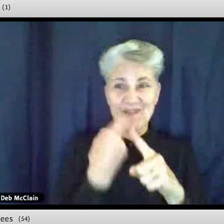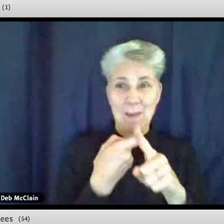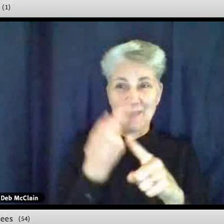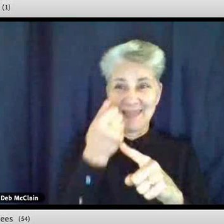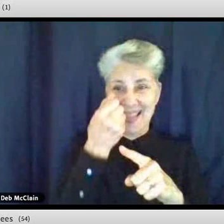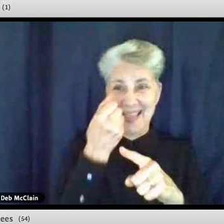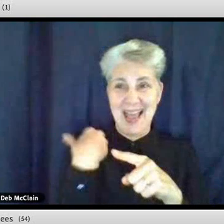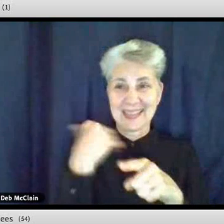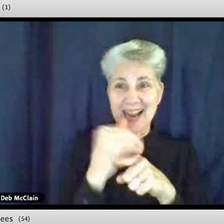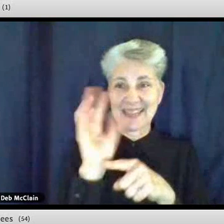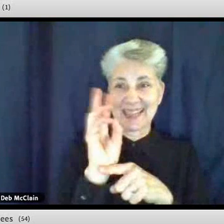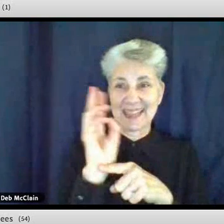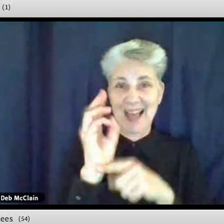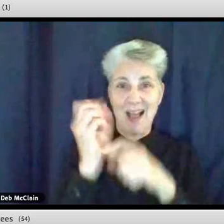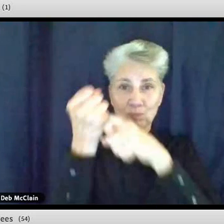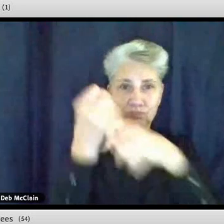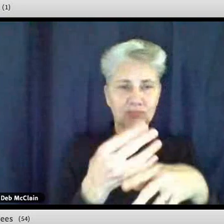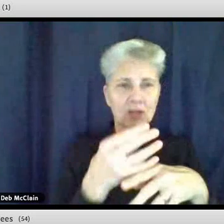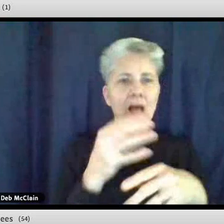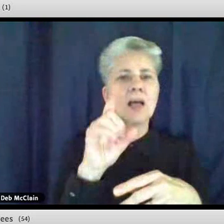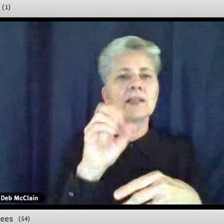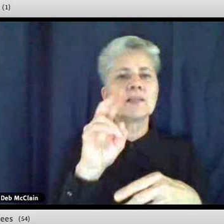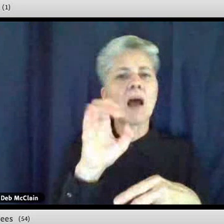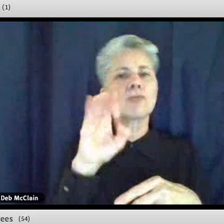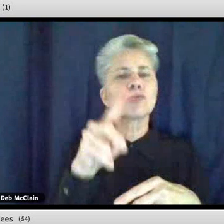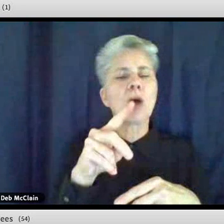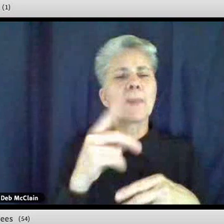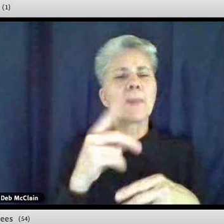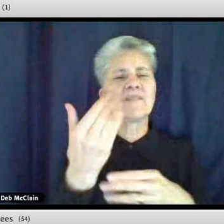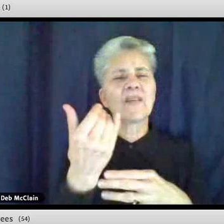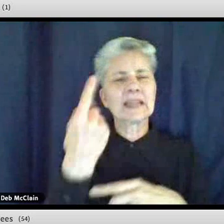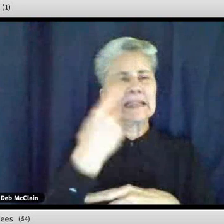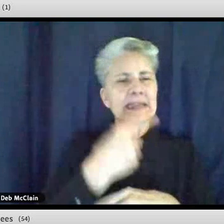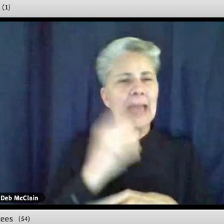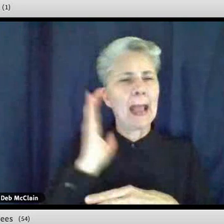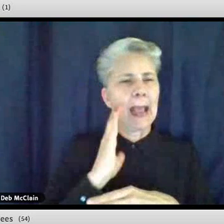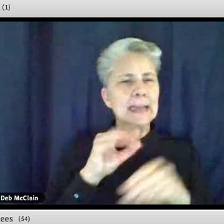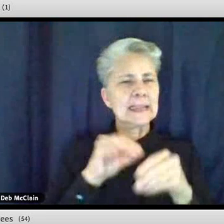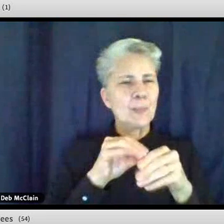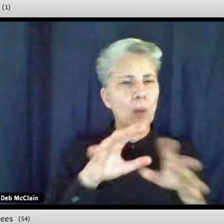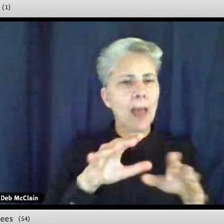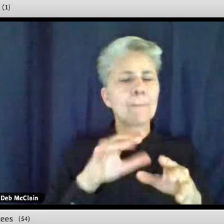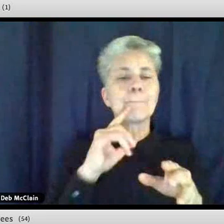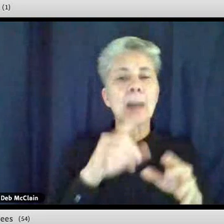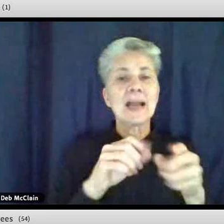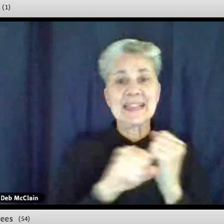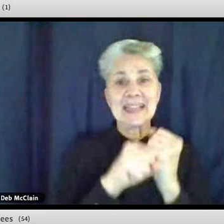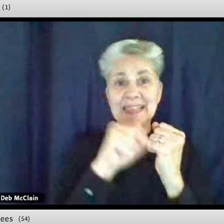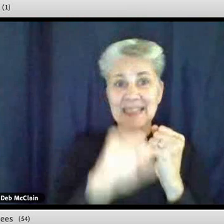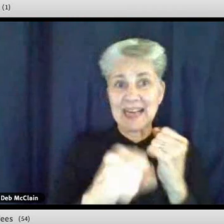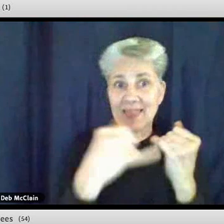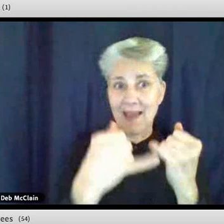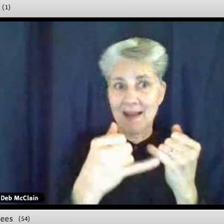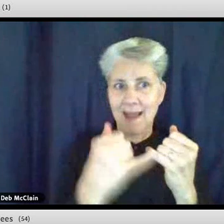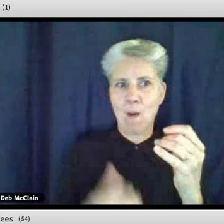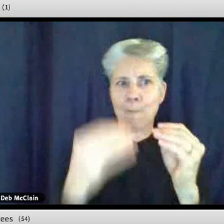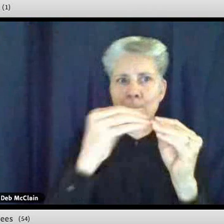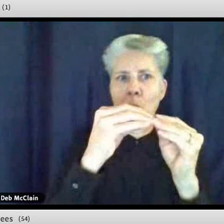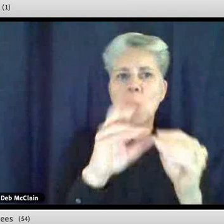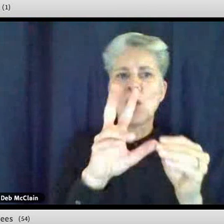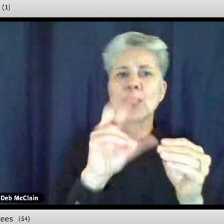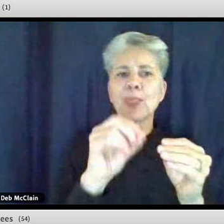p.m. Donald Trump had issued a 15 days to slow the spread. Obviously, he's extended that until the 30th